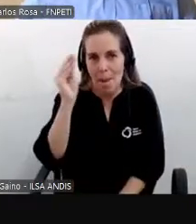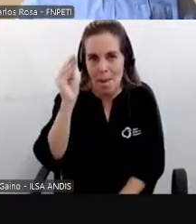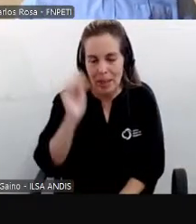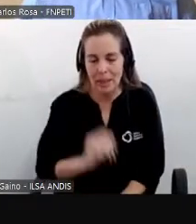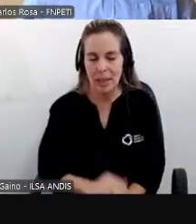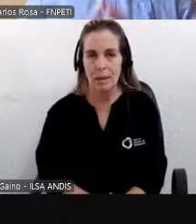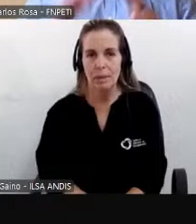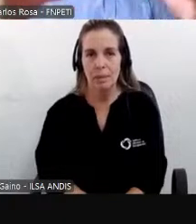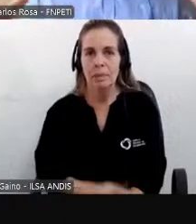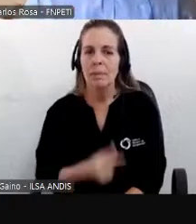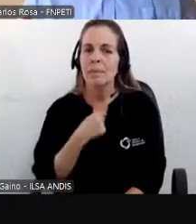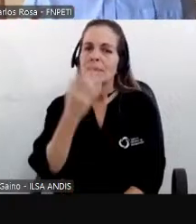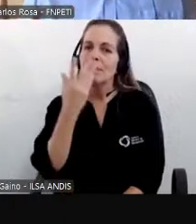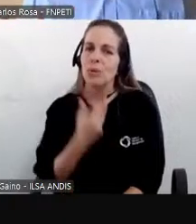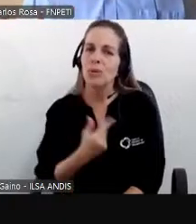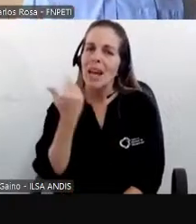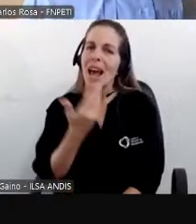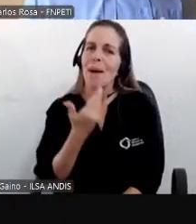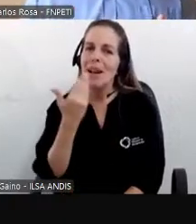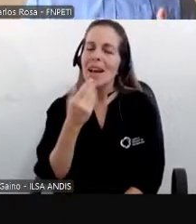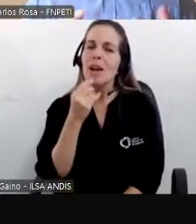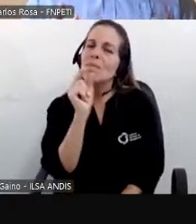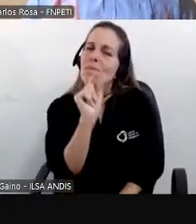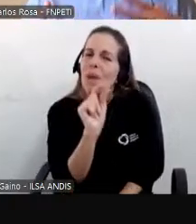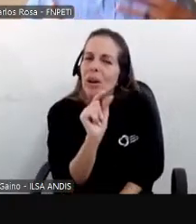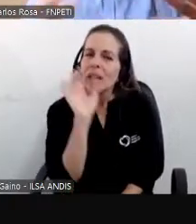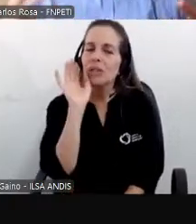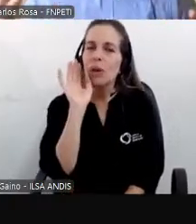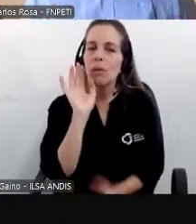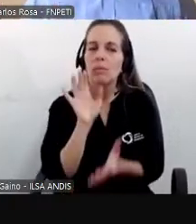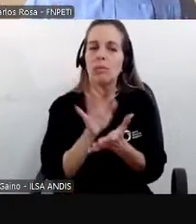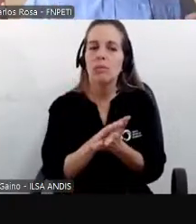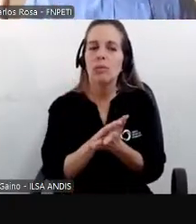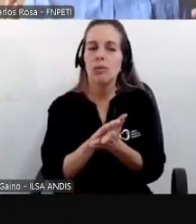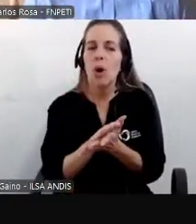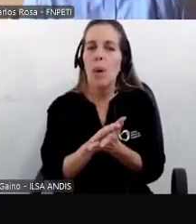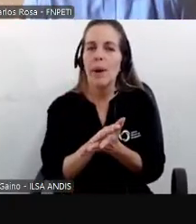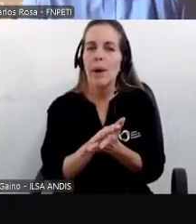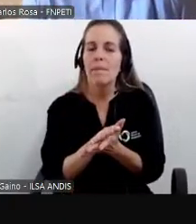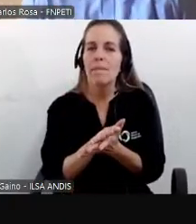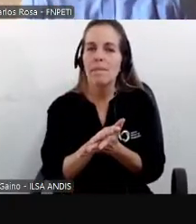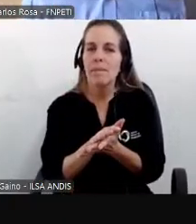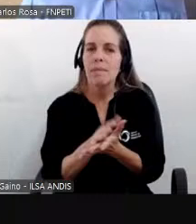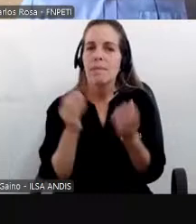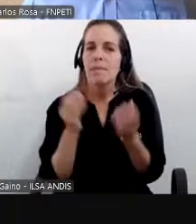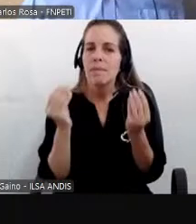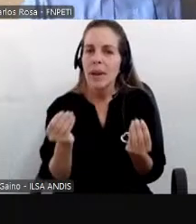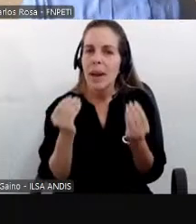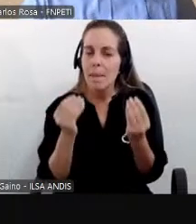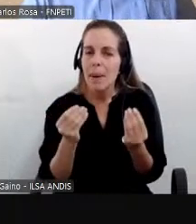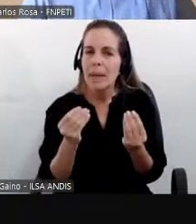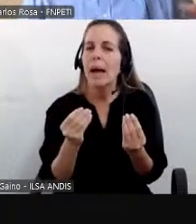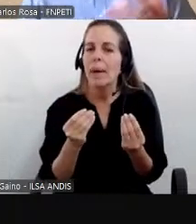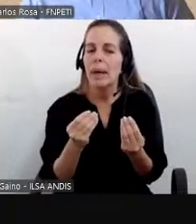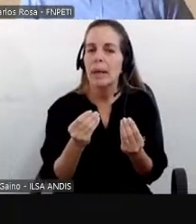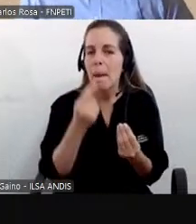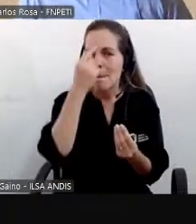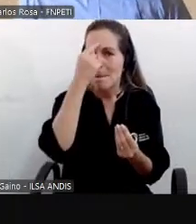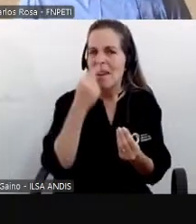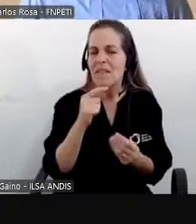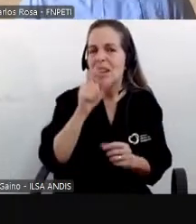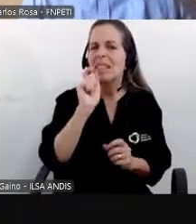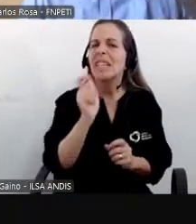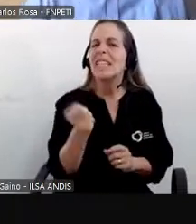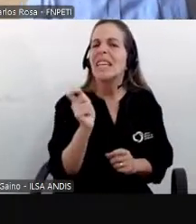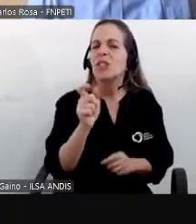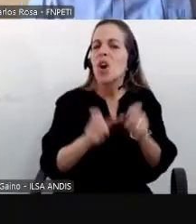the situation as slave labor. With that, I would like to make reference to the